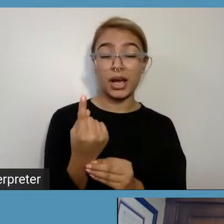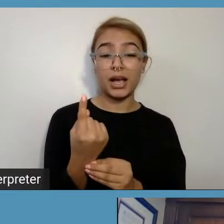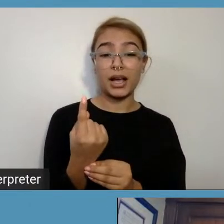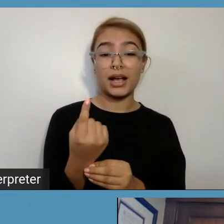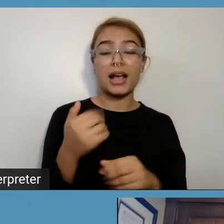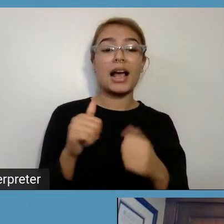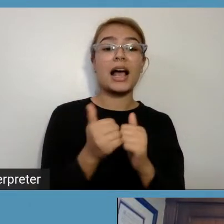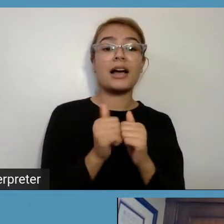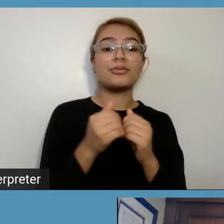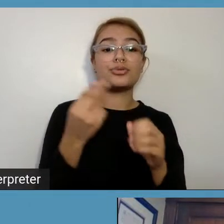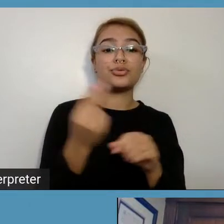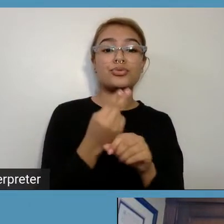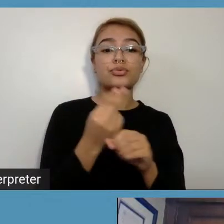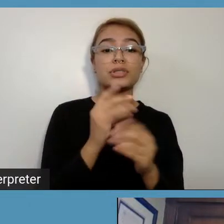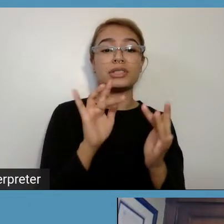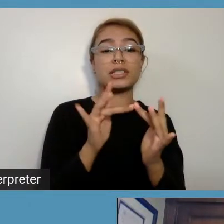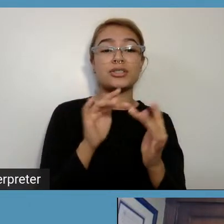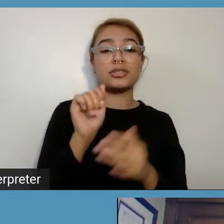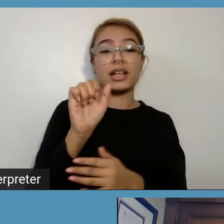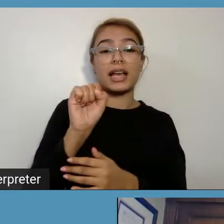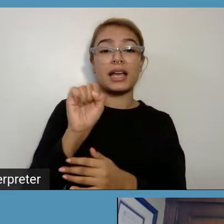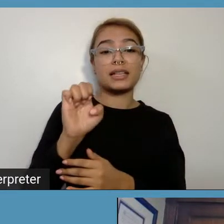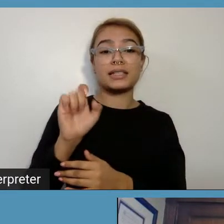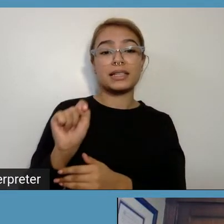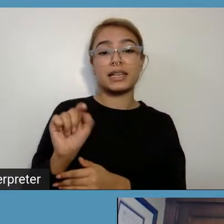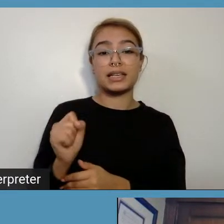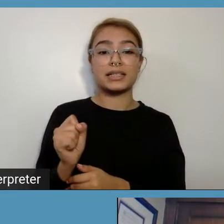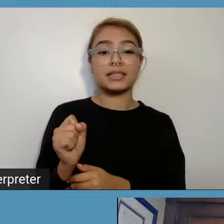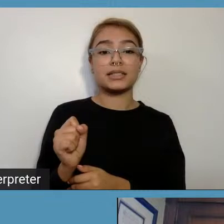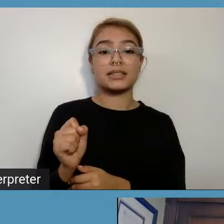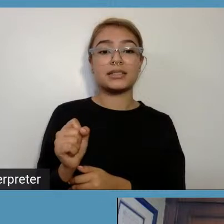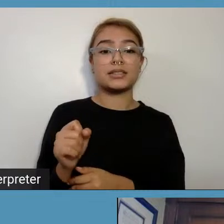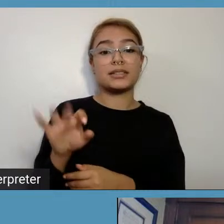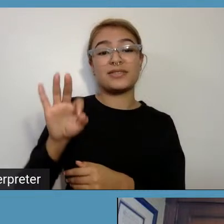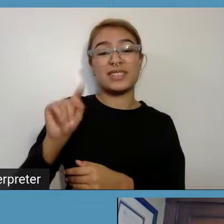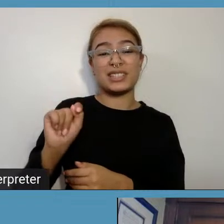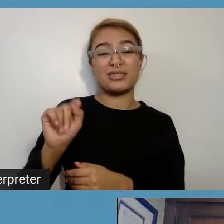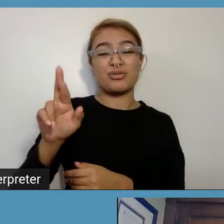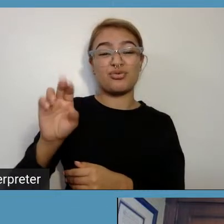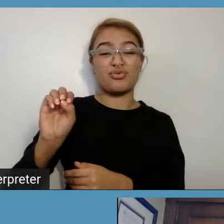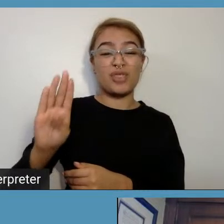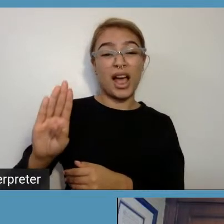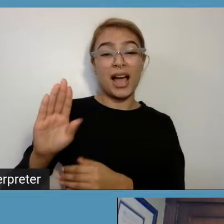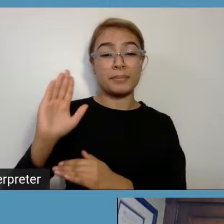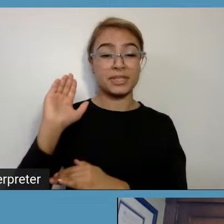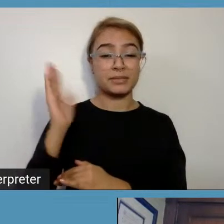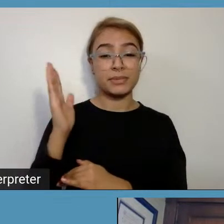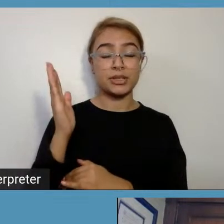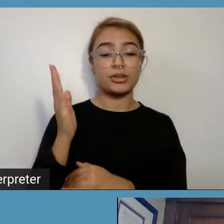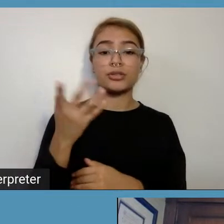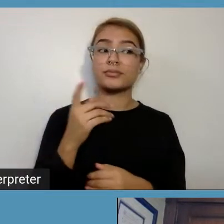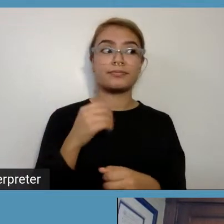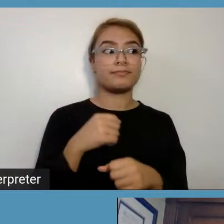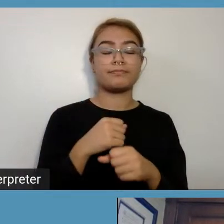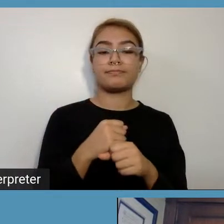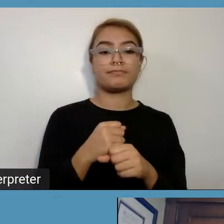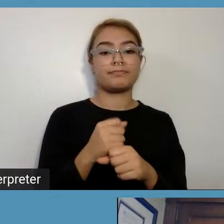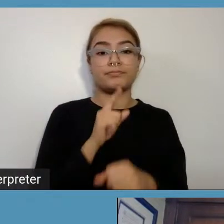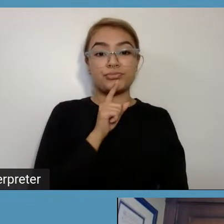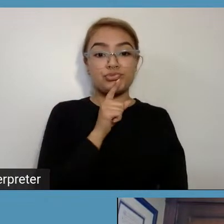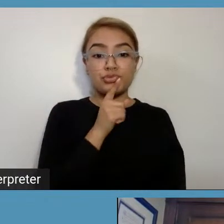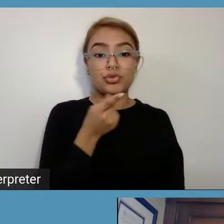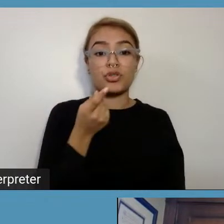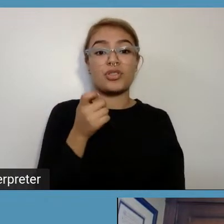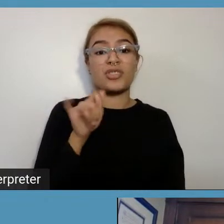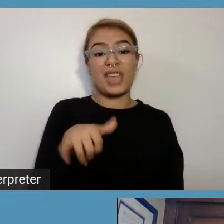for Documentation, Promotion, and Programs, featuring Roz McNulty. And so I'm sure that that'll deepen what it